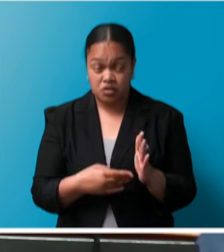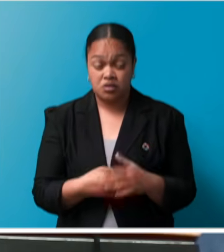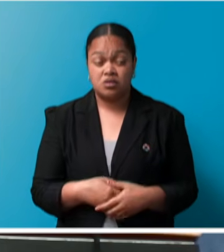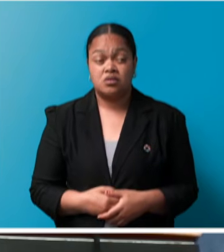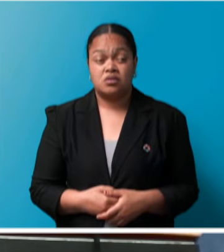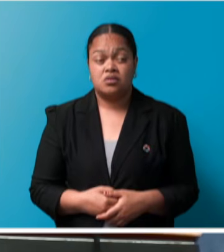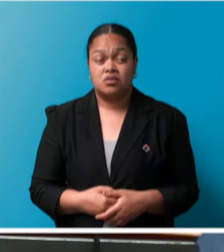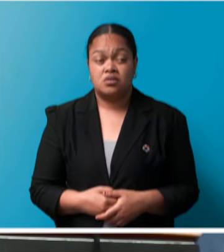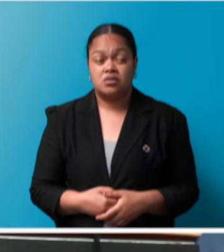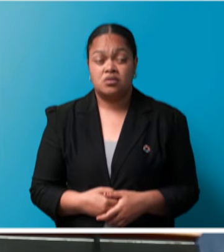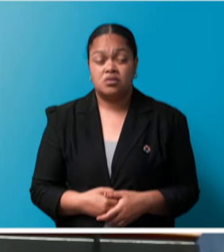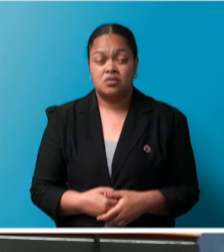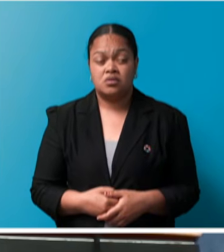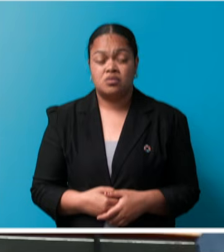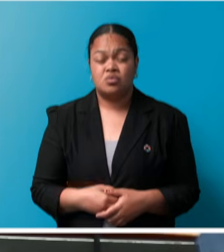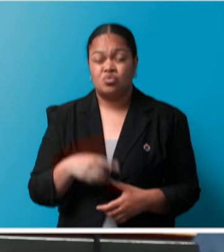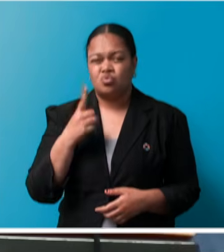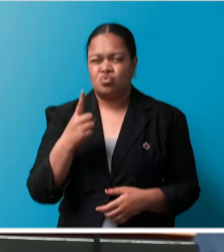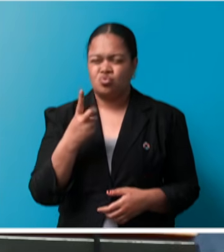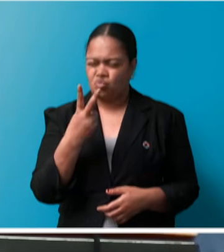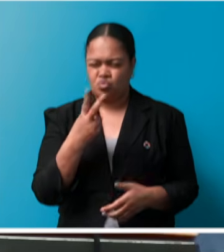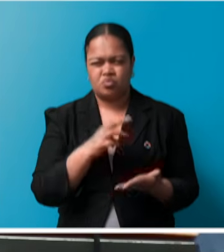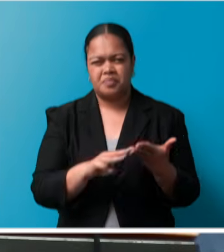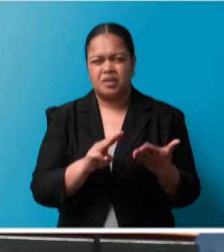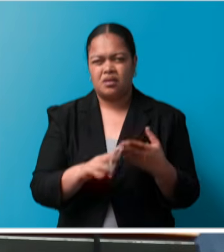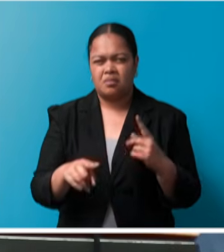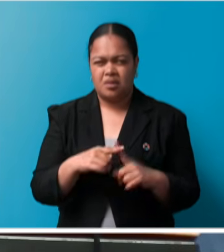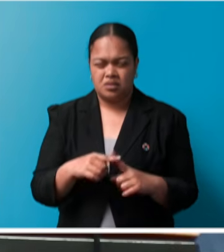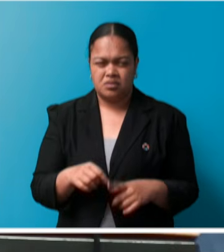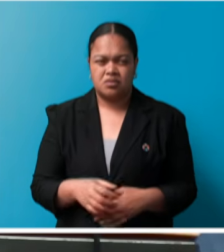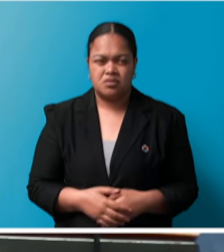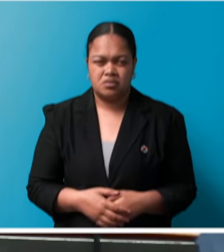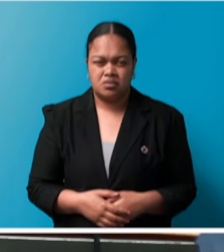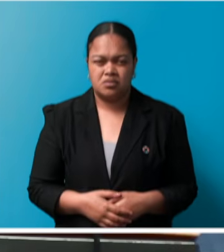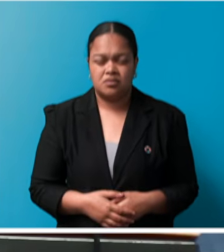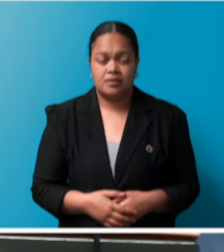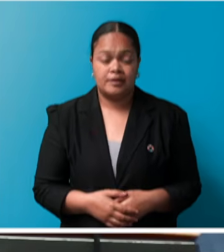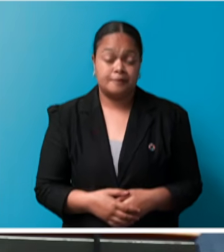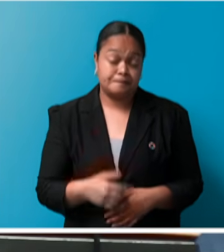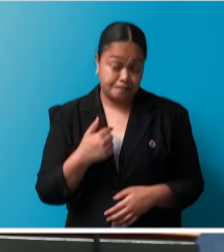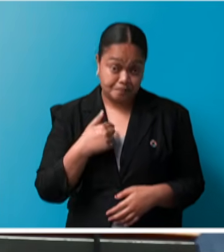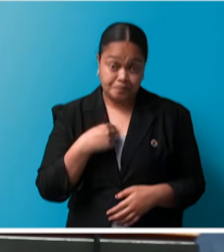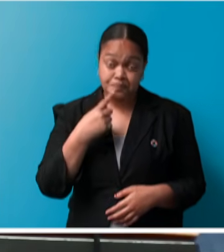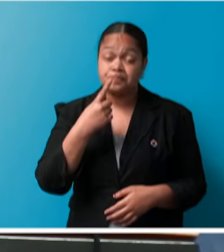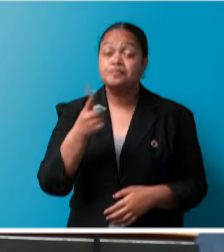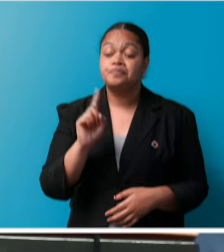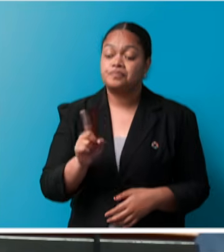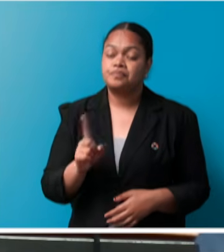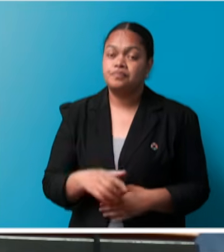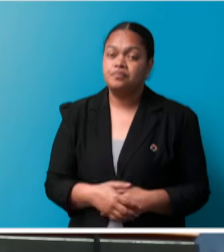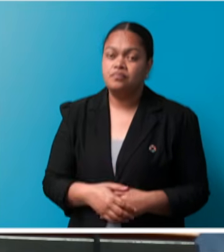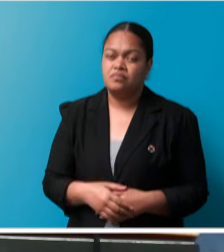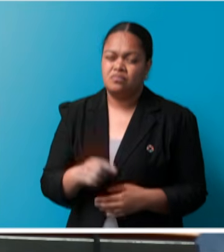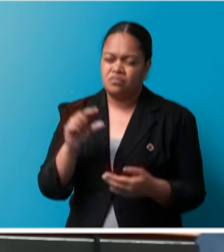another 2 million plus. And I'll tell you what, this small dollars